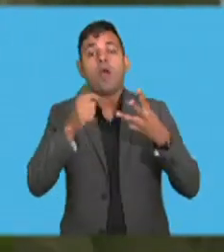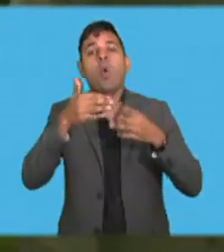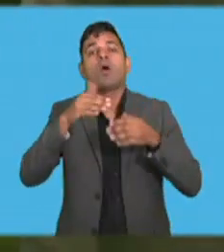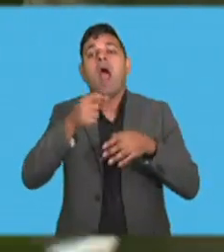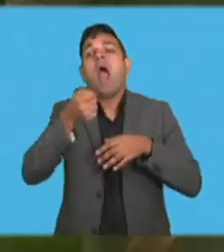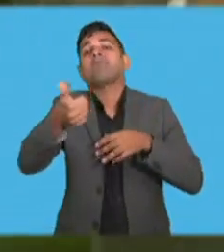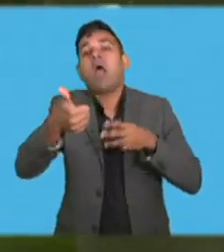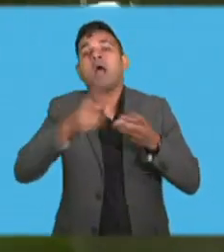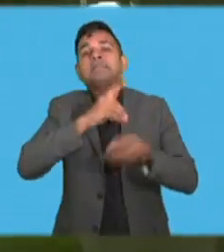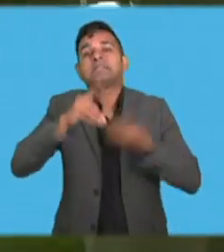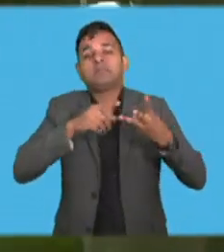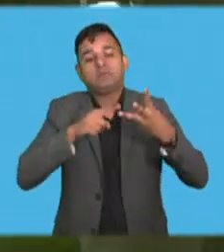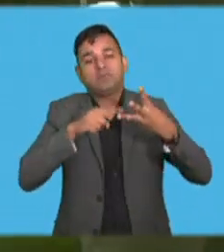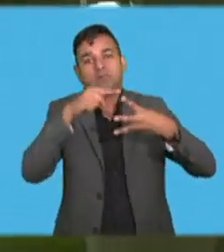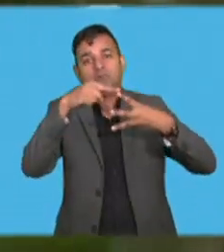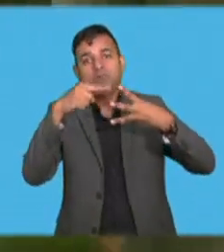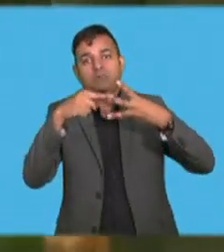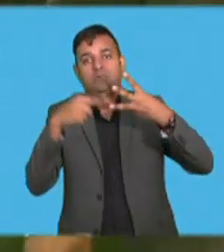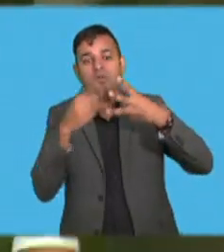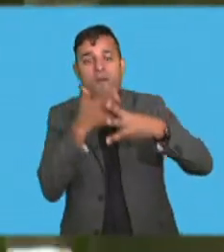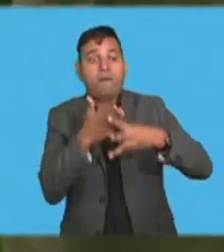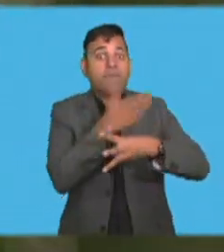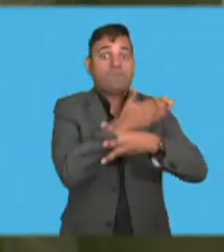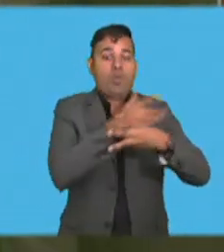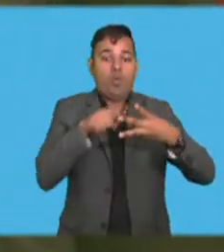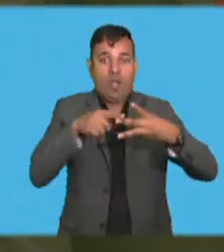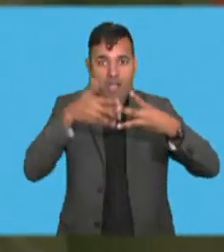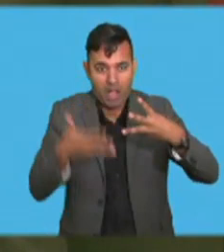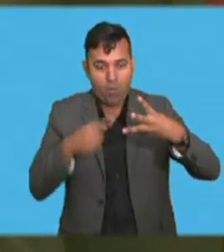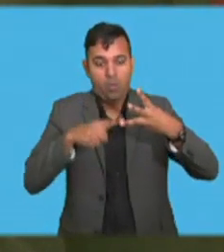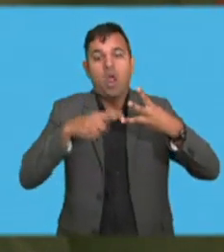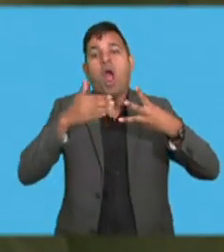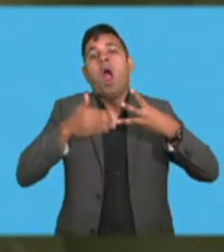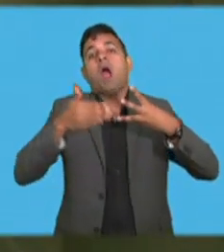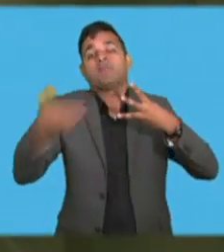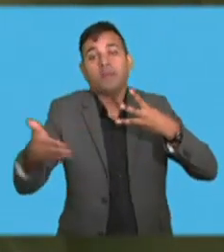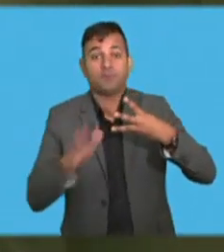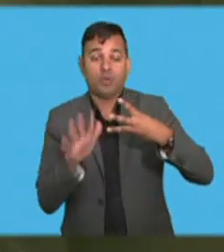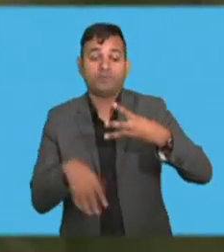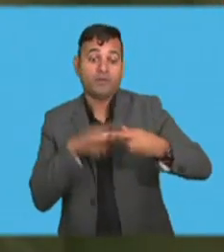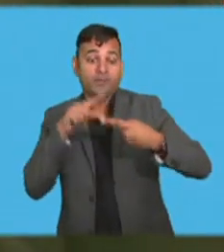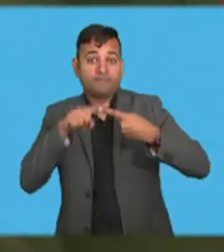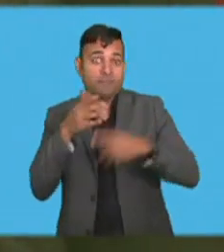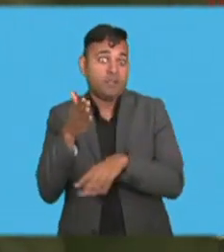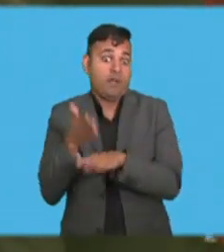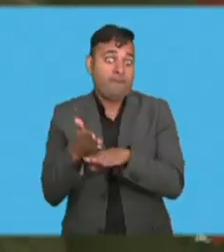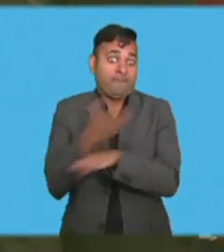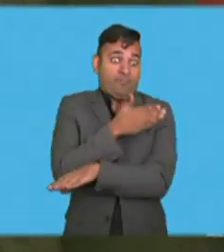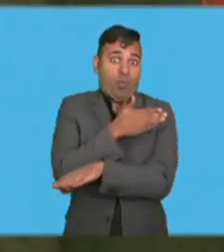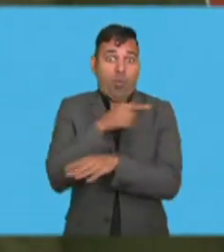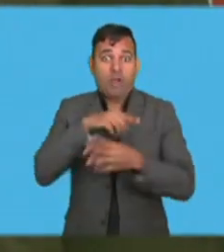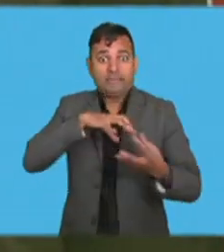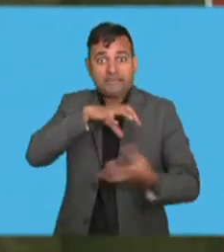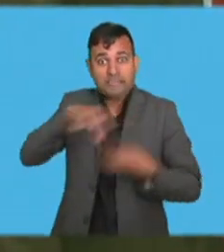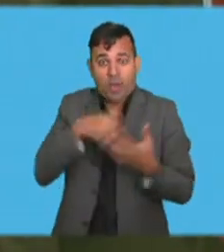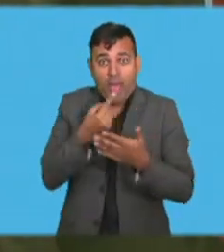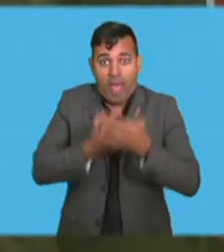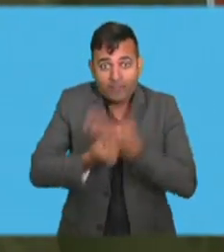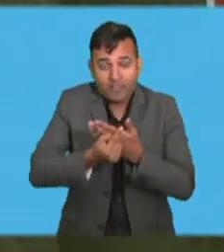And pre-disasters, Madam Speaker, the focus is on weather information and warning systems,